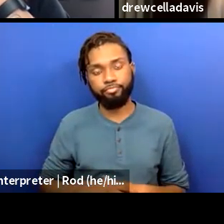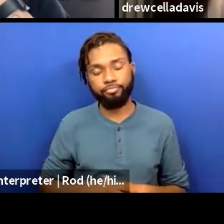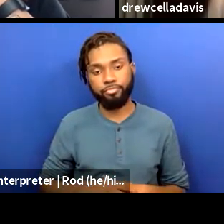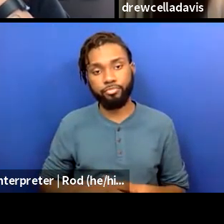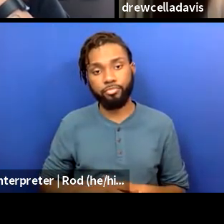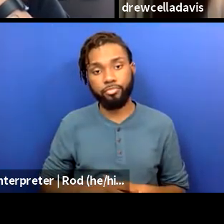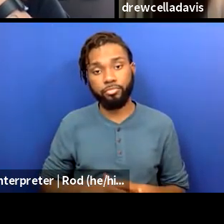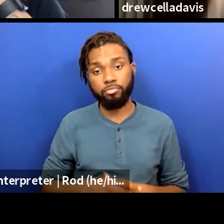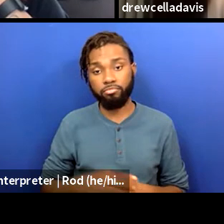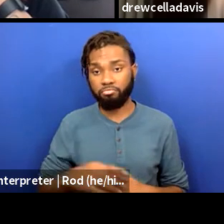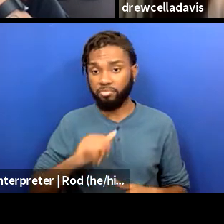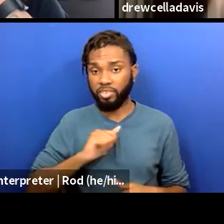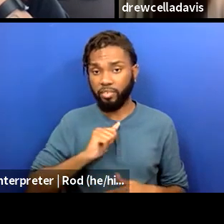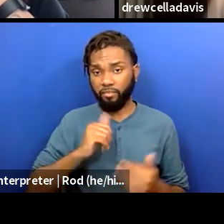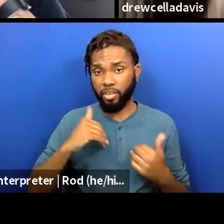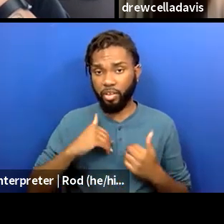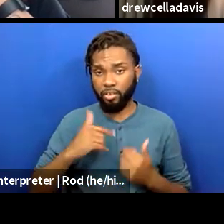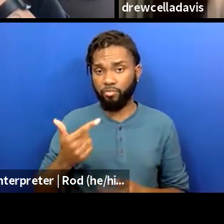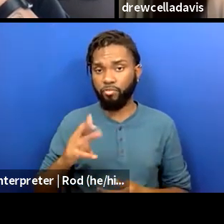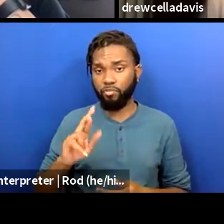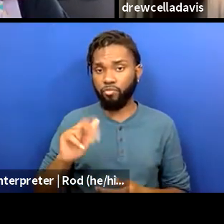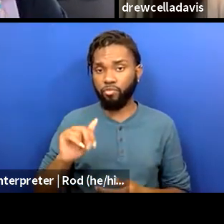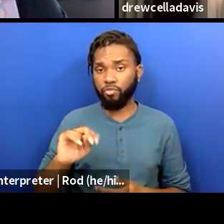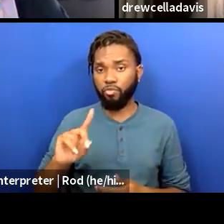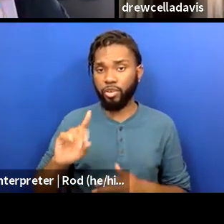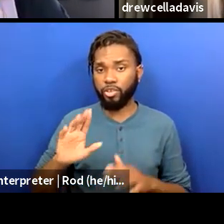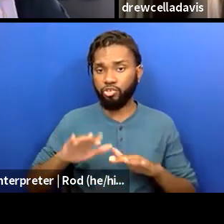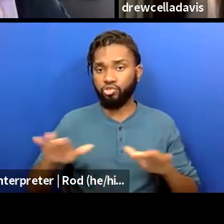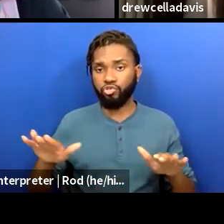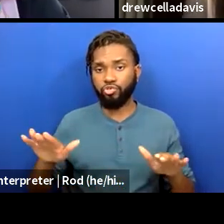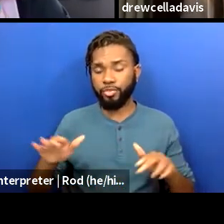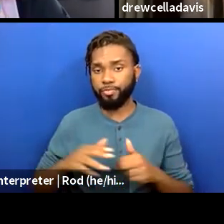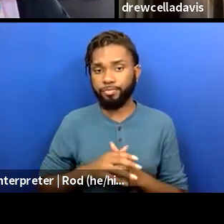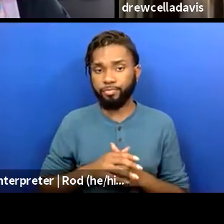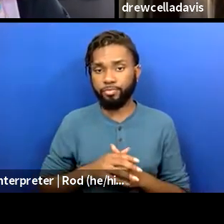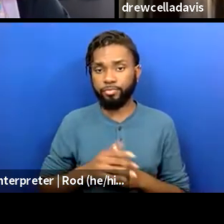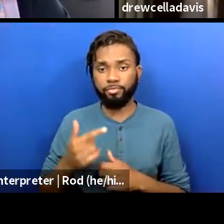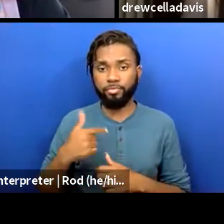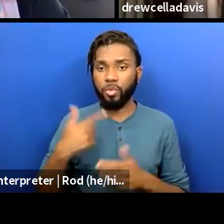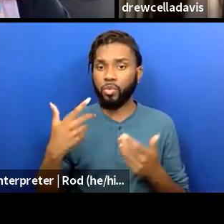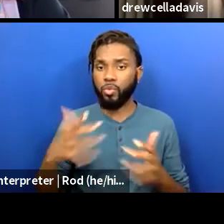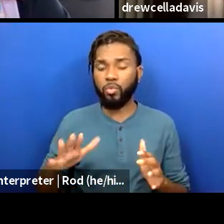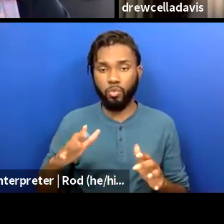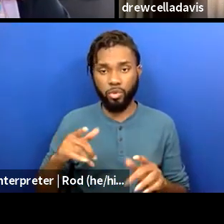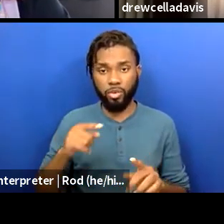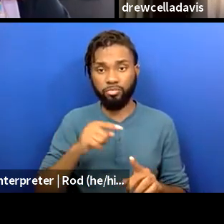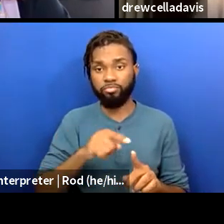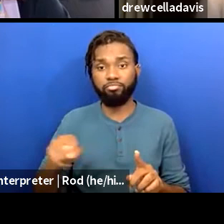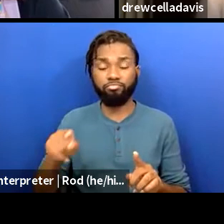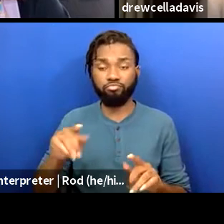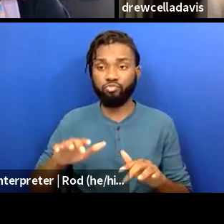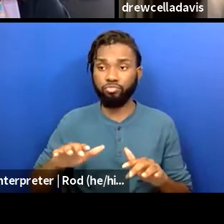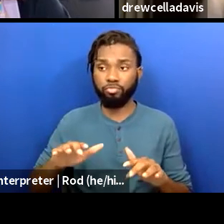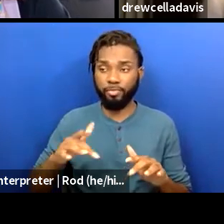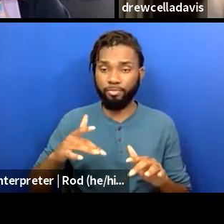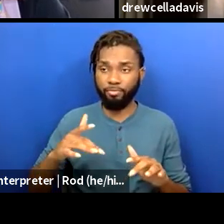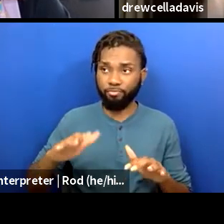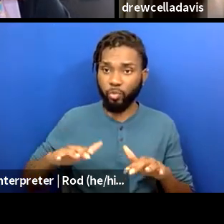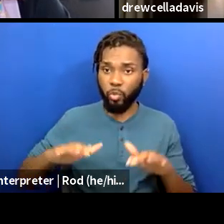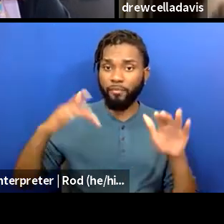I have grandchildren. I don't want them to grow up thinking they're not going to live to be 30.